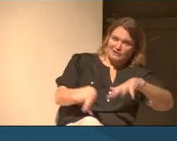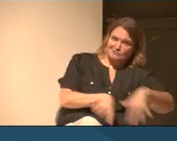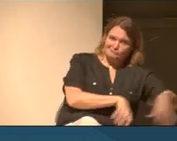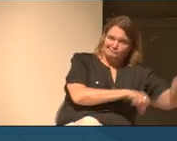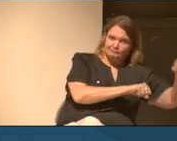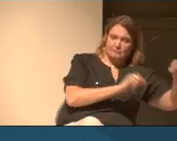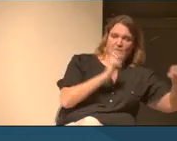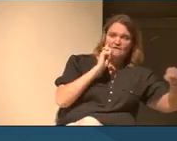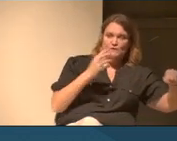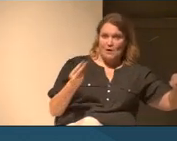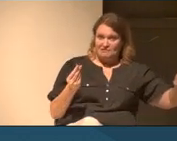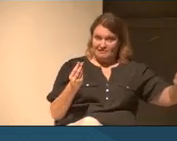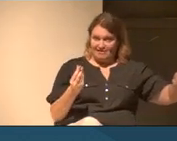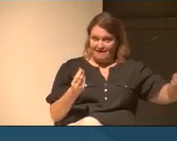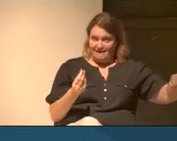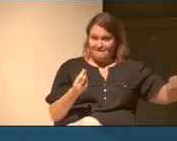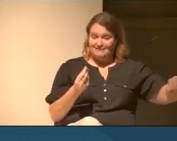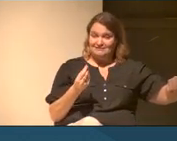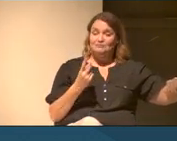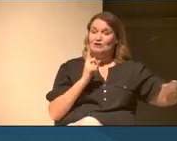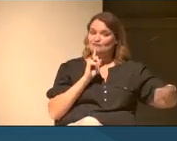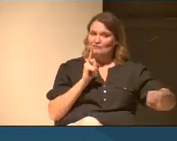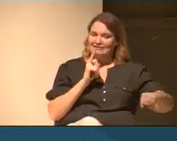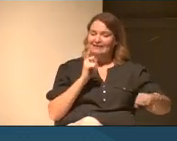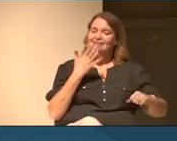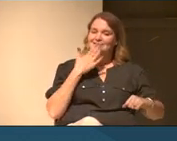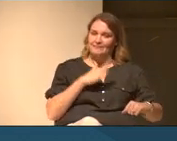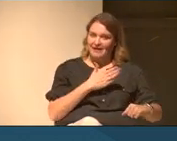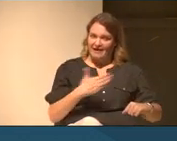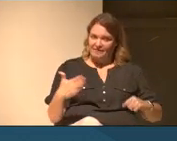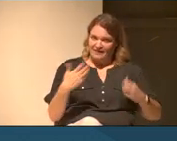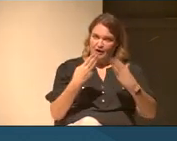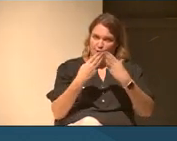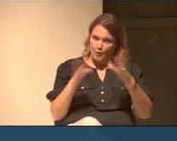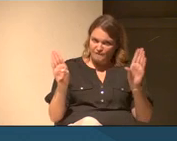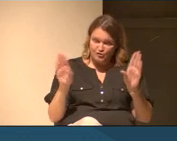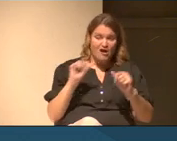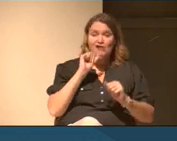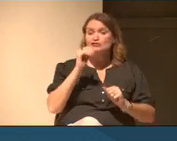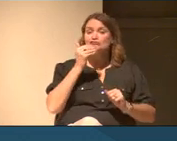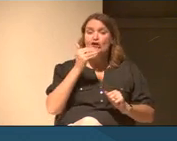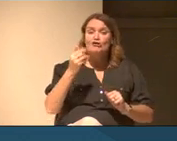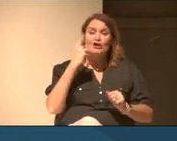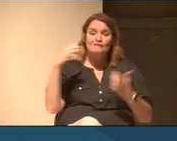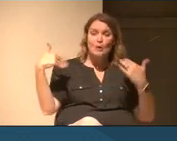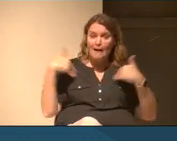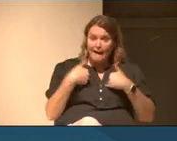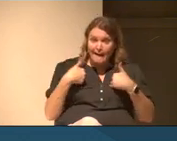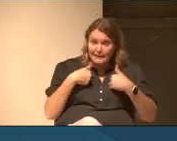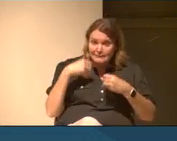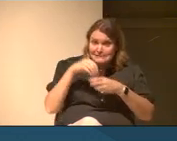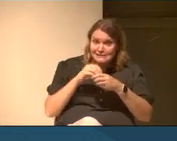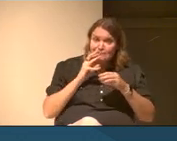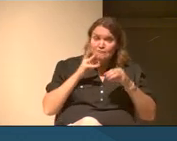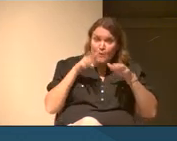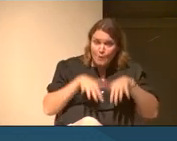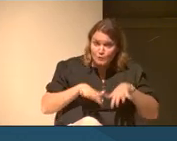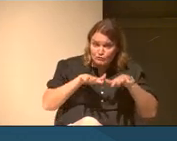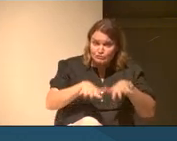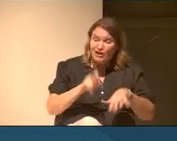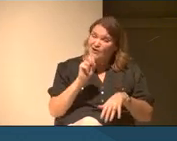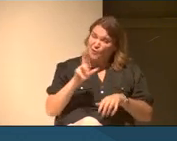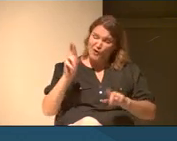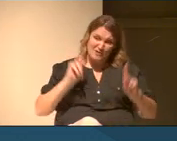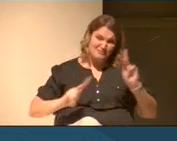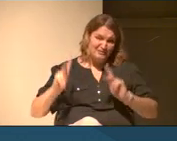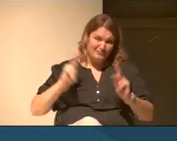actually not a good thing overall. And it's not good for ocean life, and it's not good for people. I